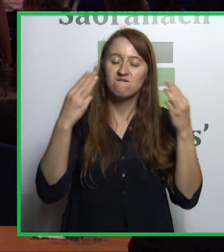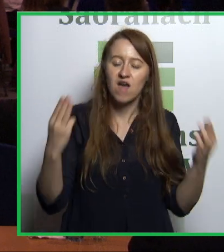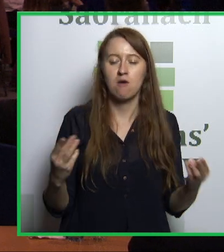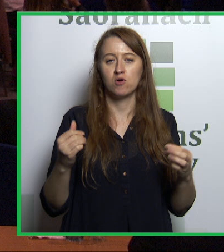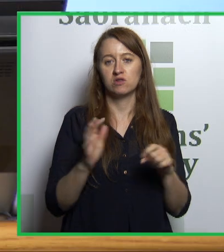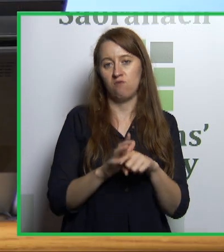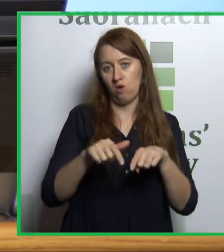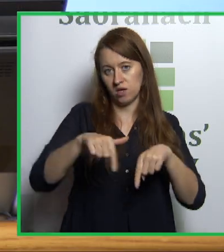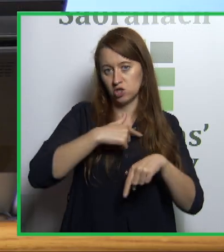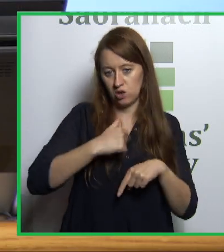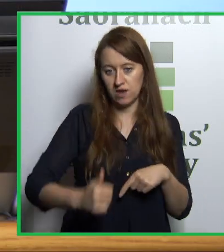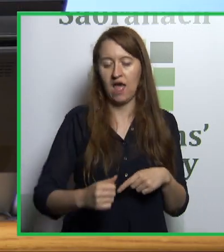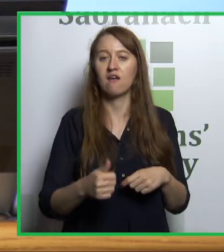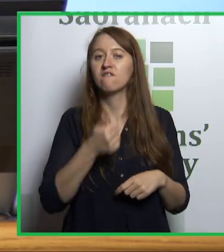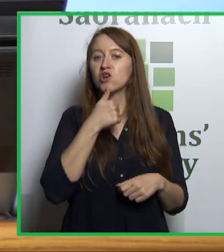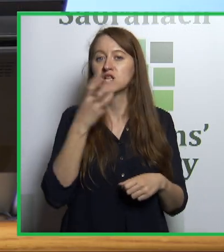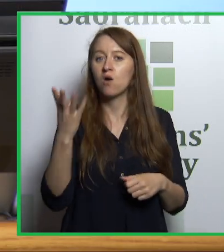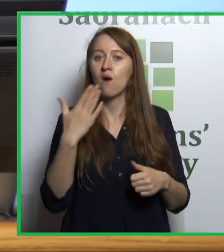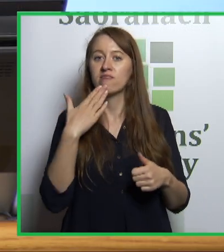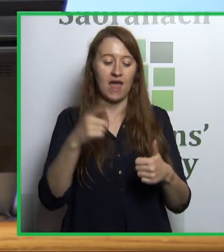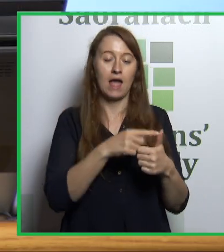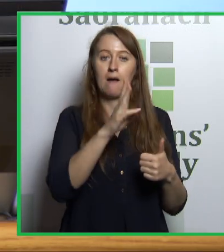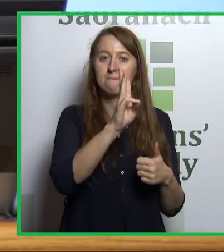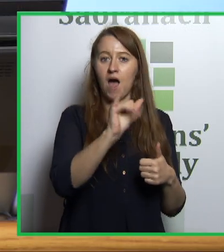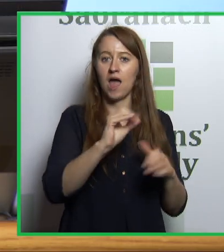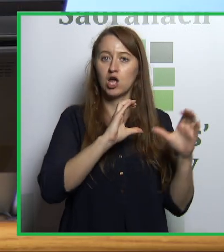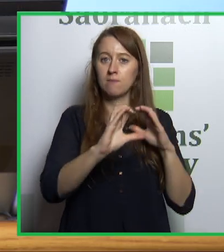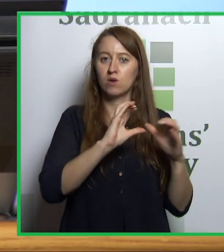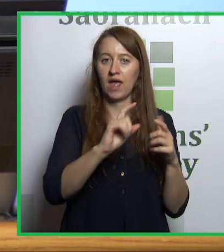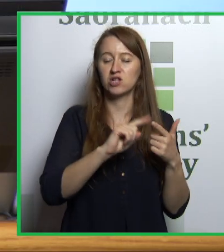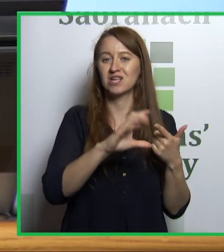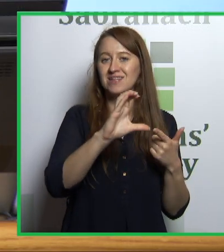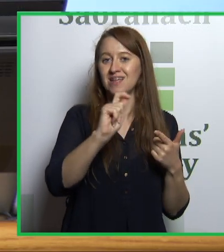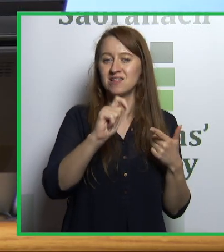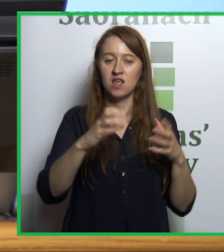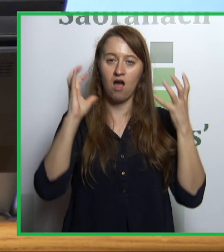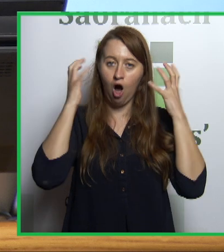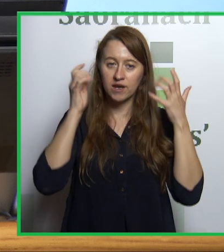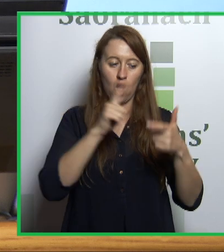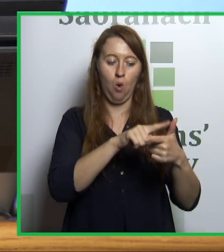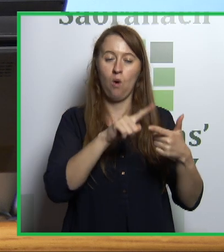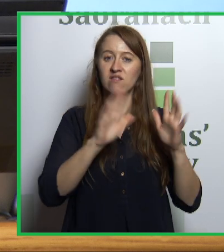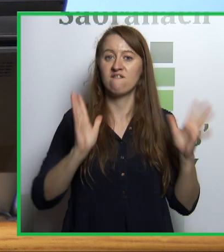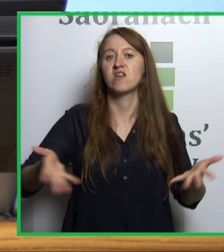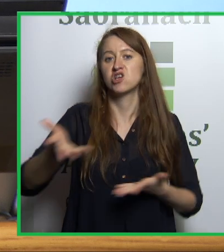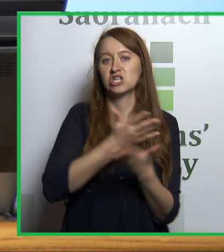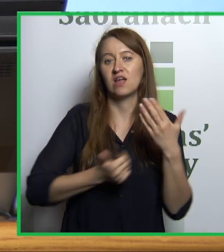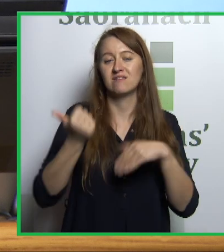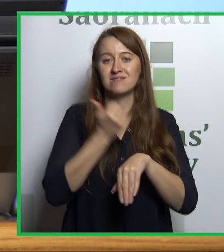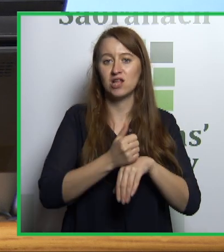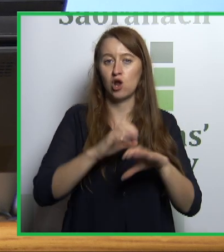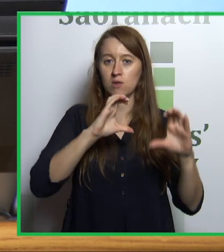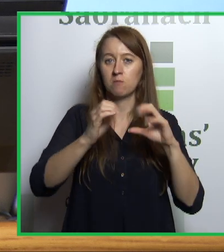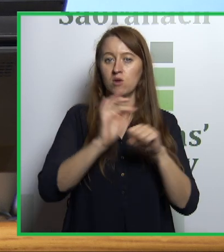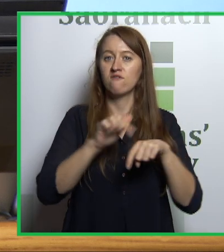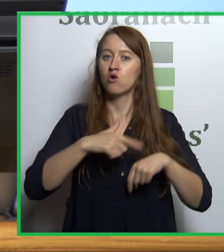briefly. First of all, thanks to PI Communications and CT Audio, who put together the whole communications for today and live streaming,